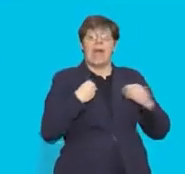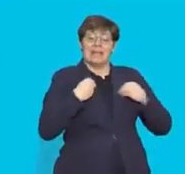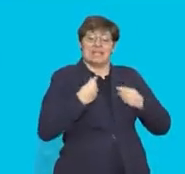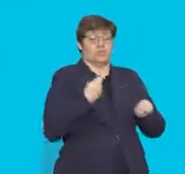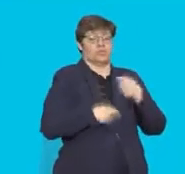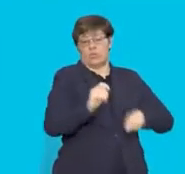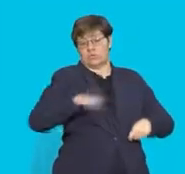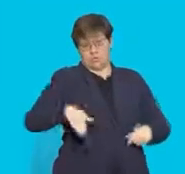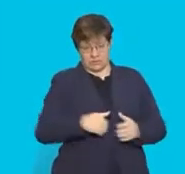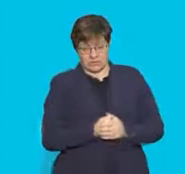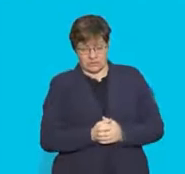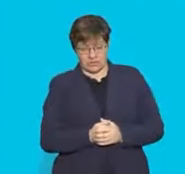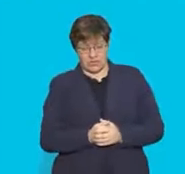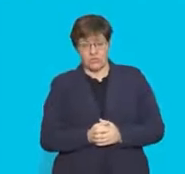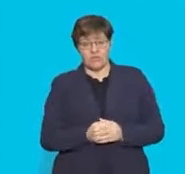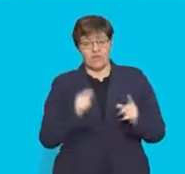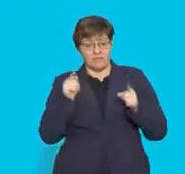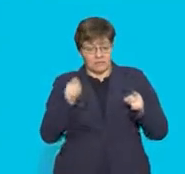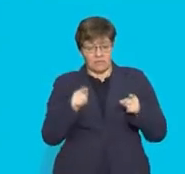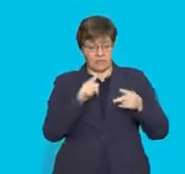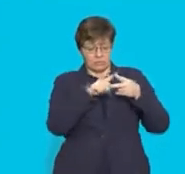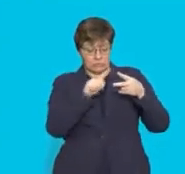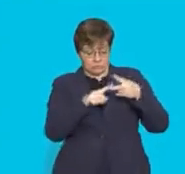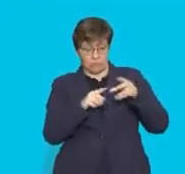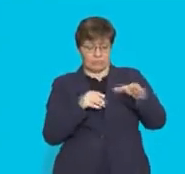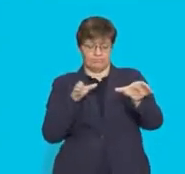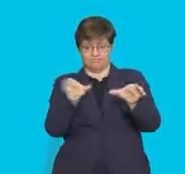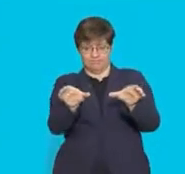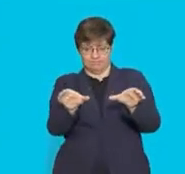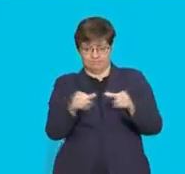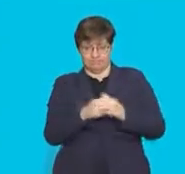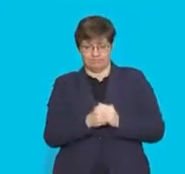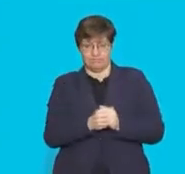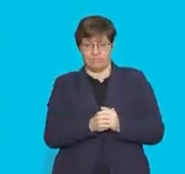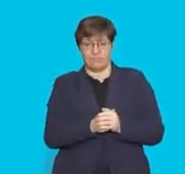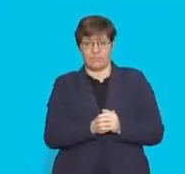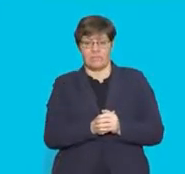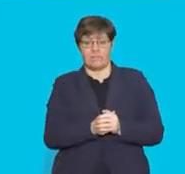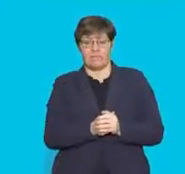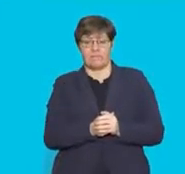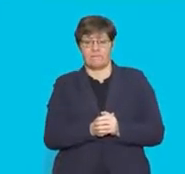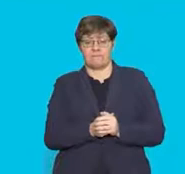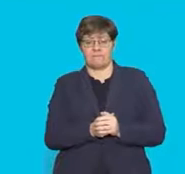asset. Right, so you've got two components worked out already. What have you got?